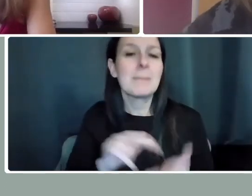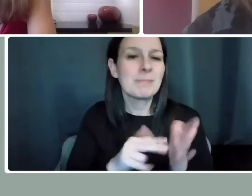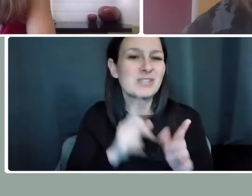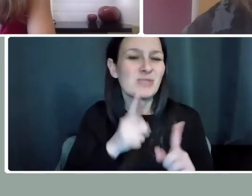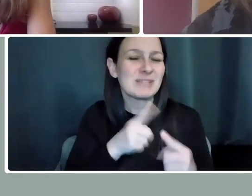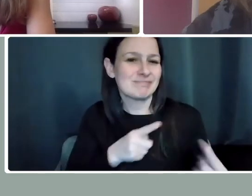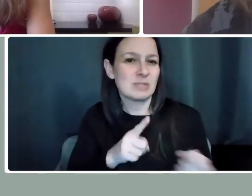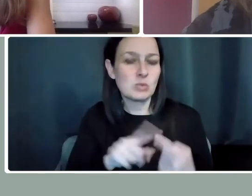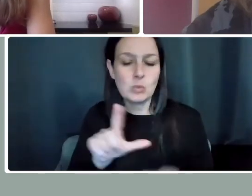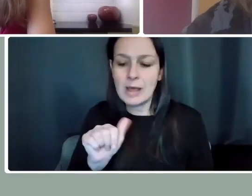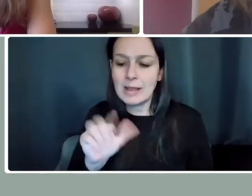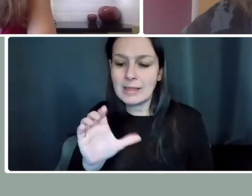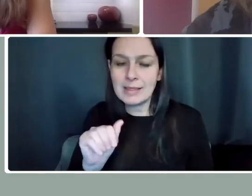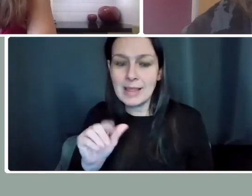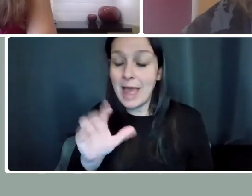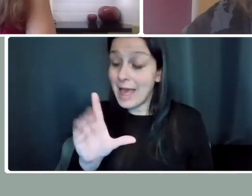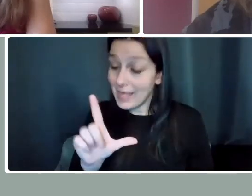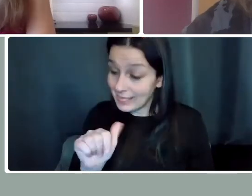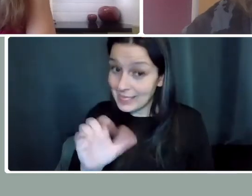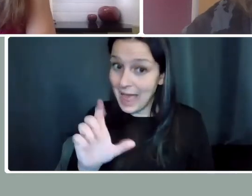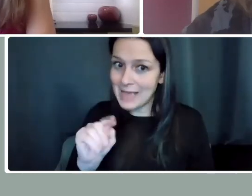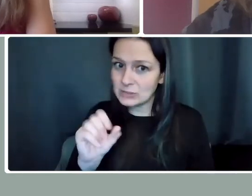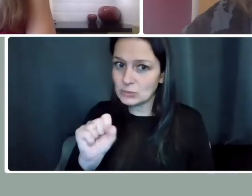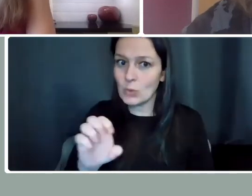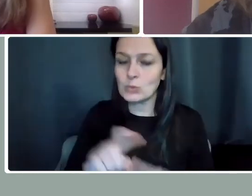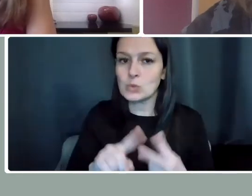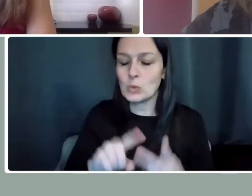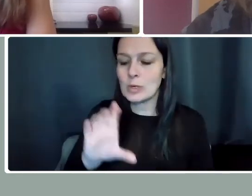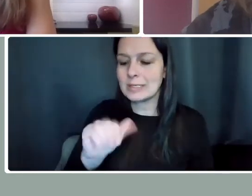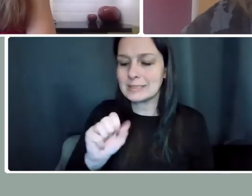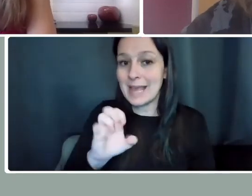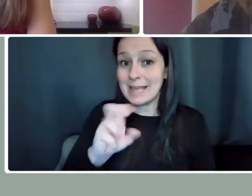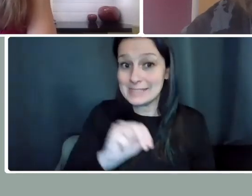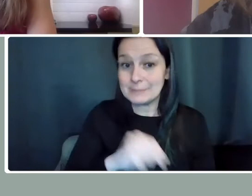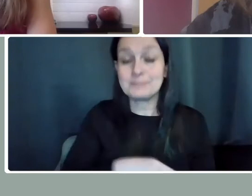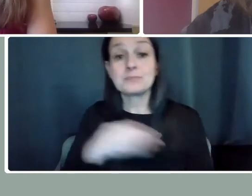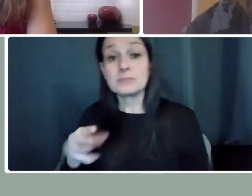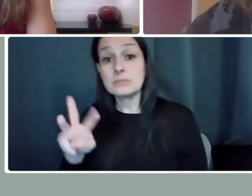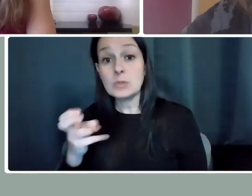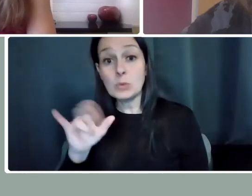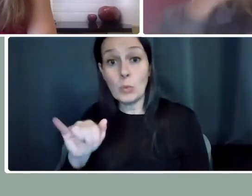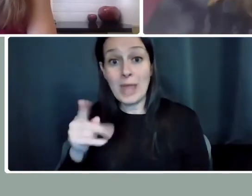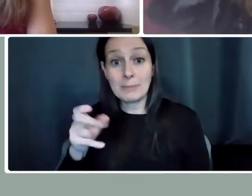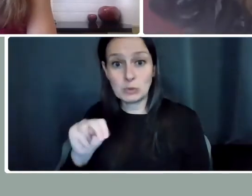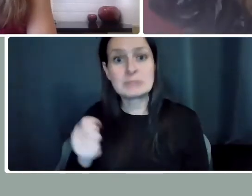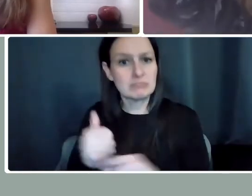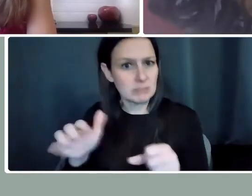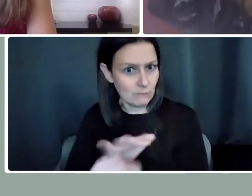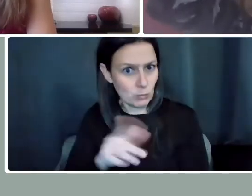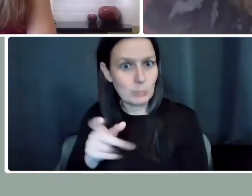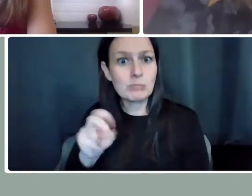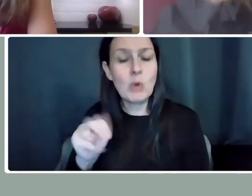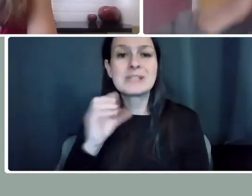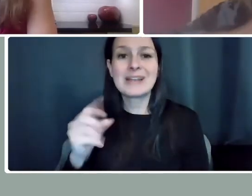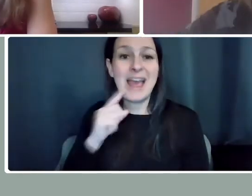the lactose that they don't do as well with. So whey protein is a complete protein. It's easy to digest. If you're including dairy in